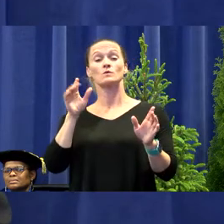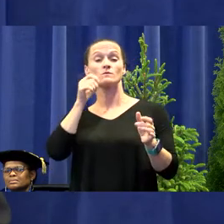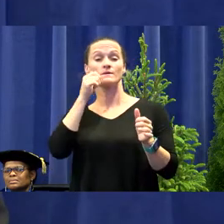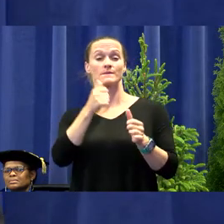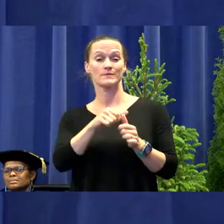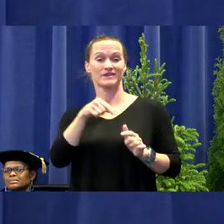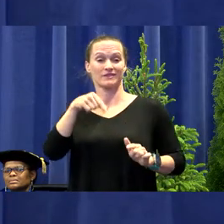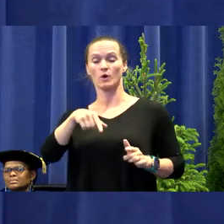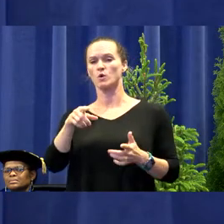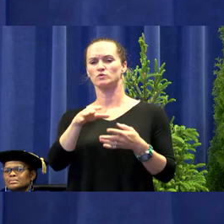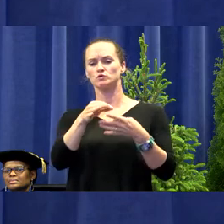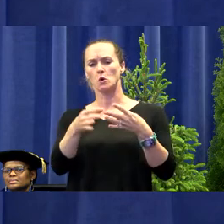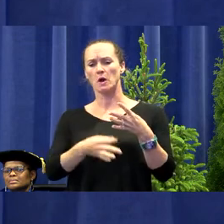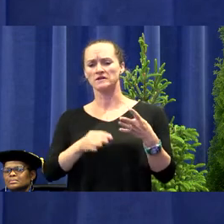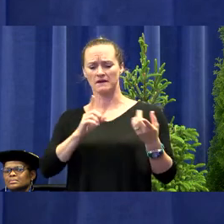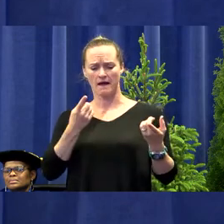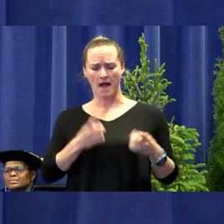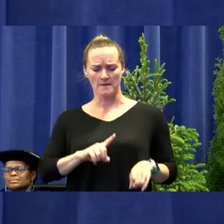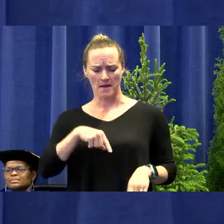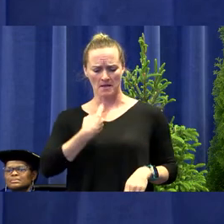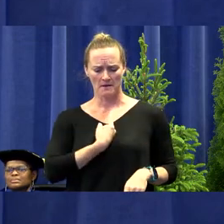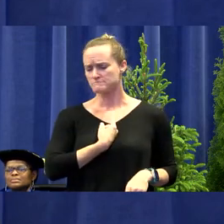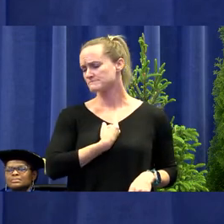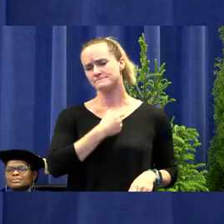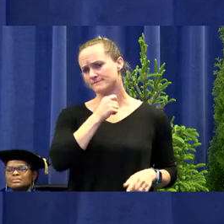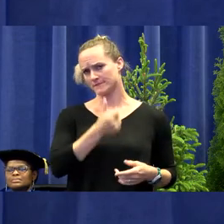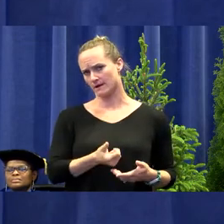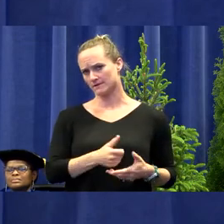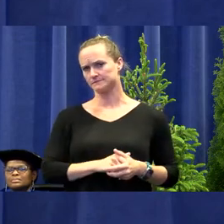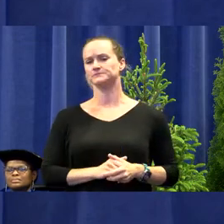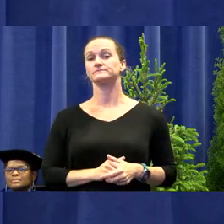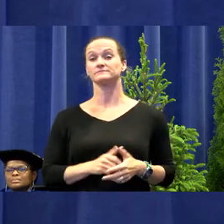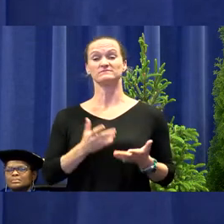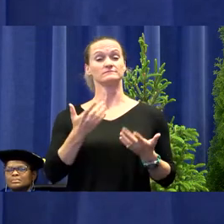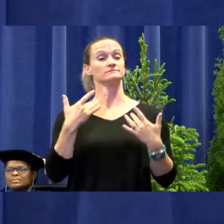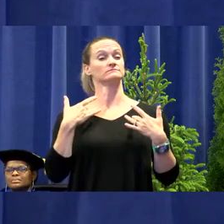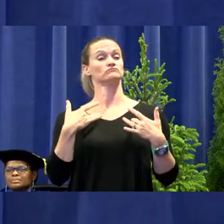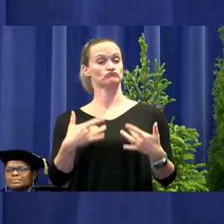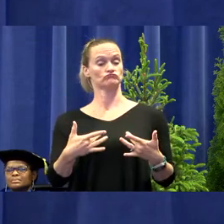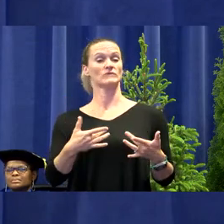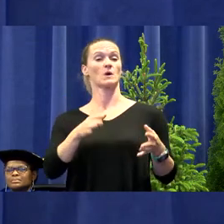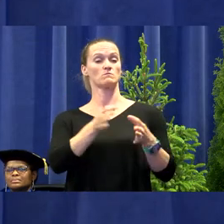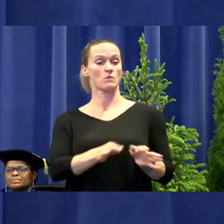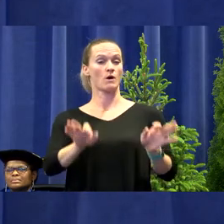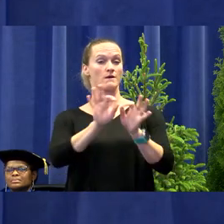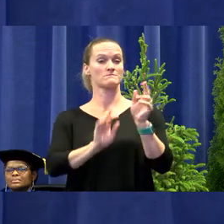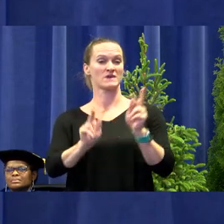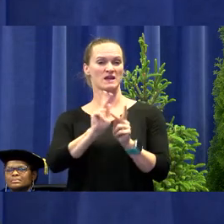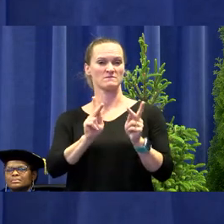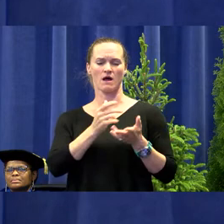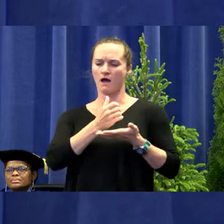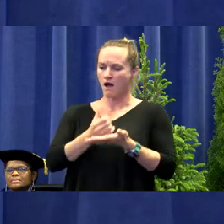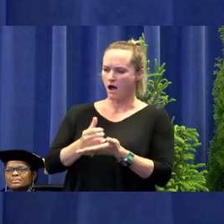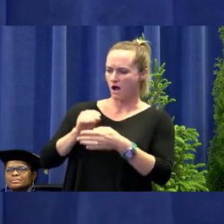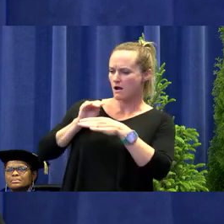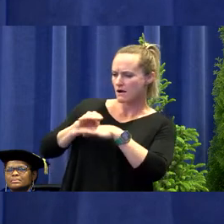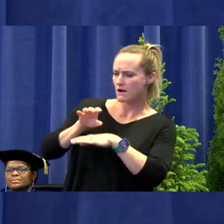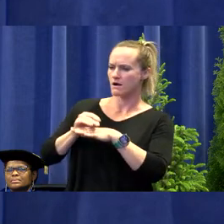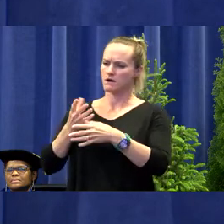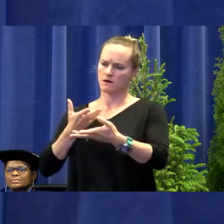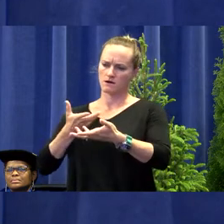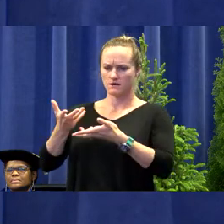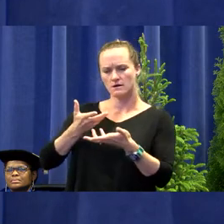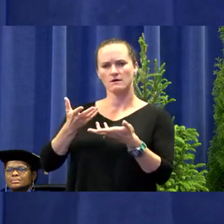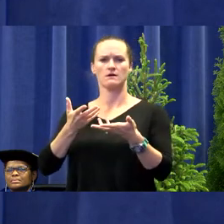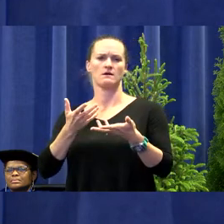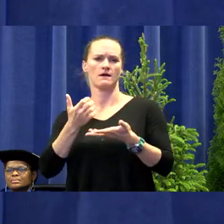not made in isolation. There are often important people who stand with us at these critical junctures. These are the people who have helped us